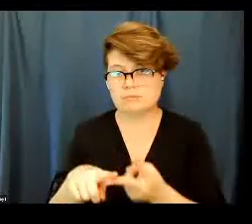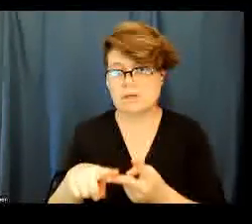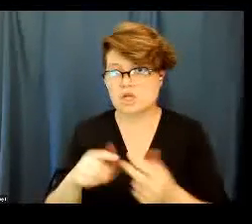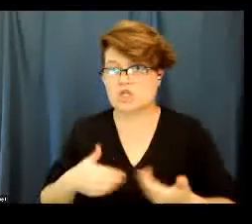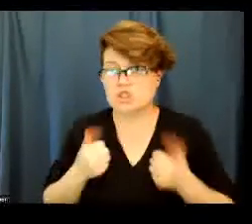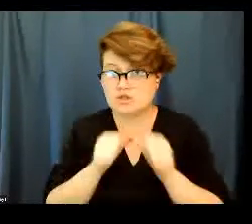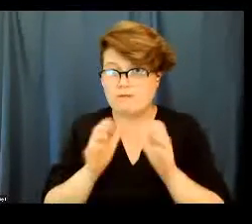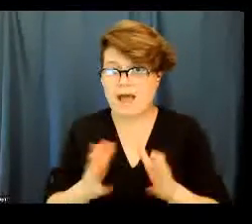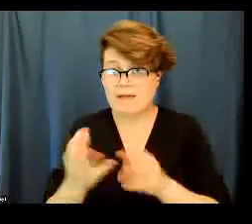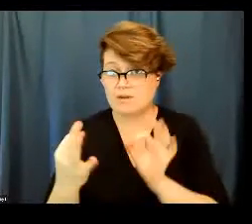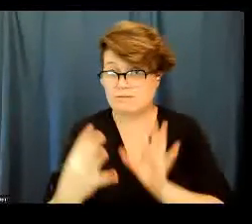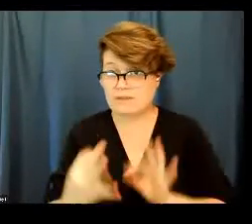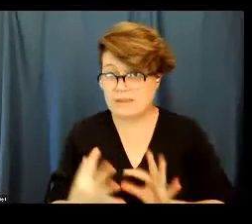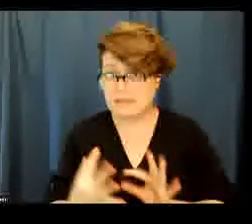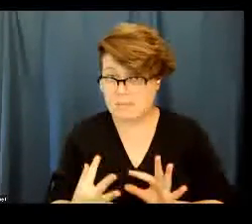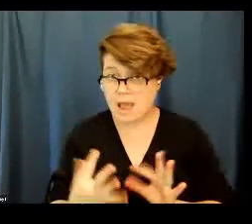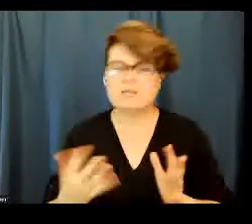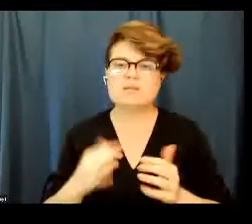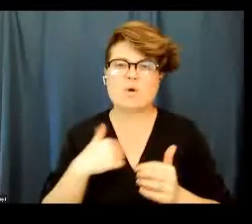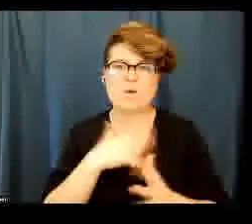in our protocol as well.